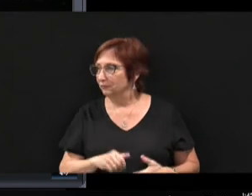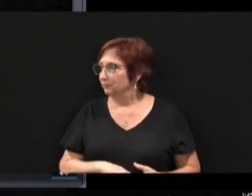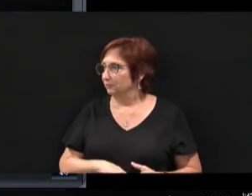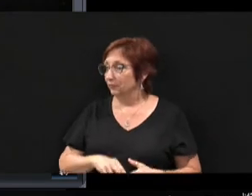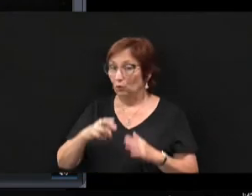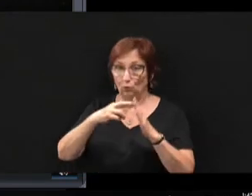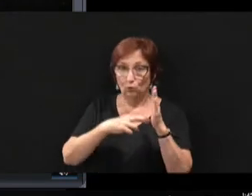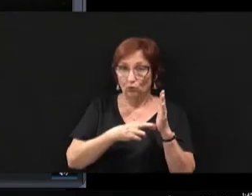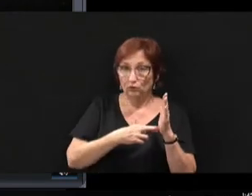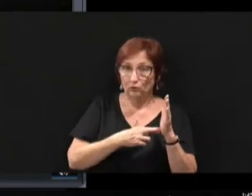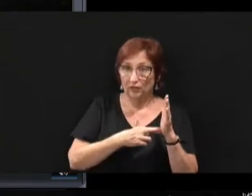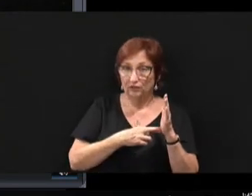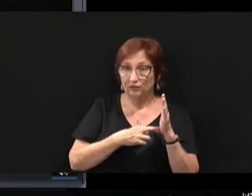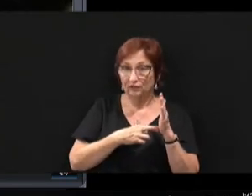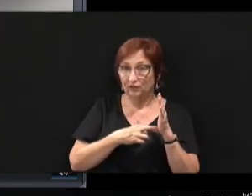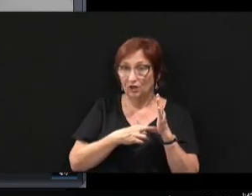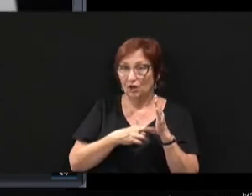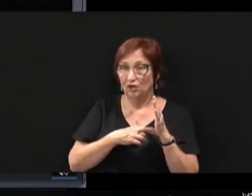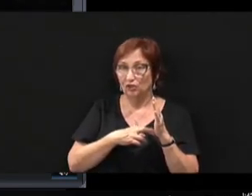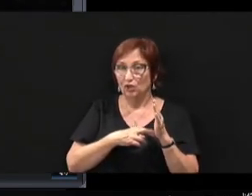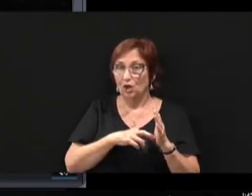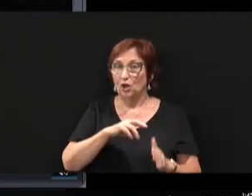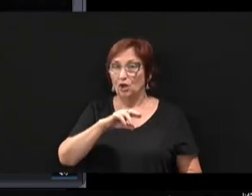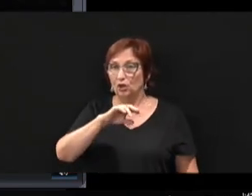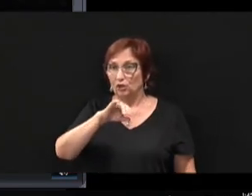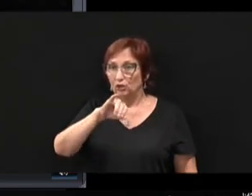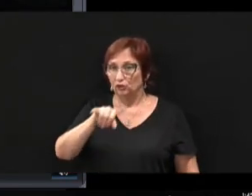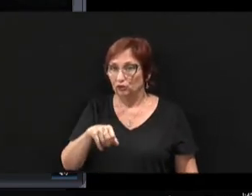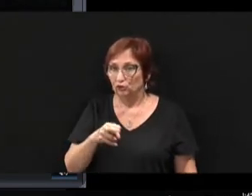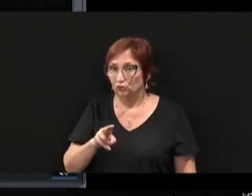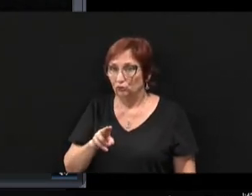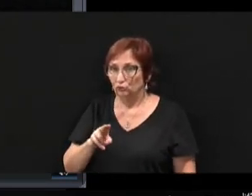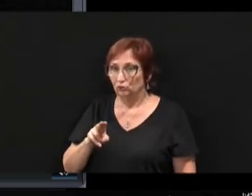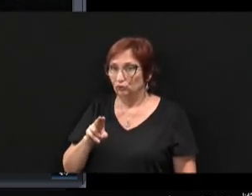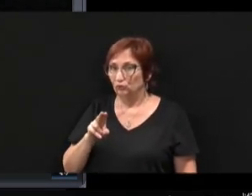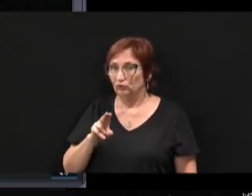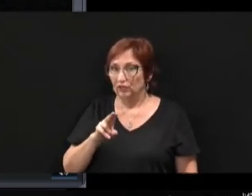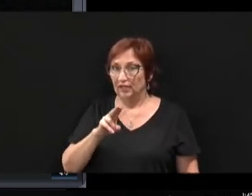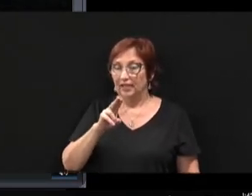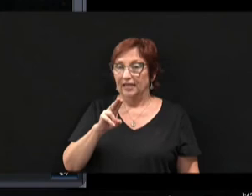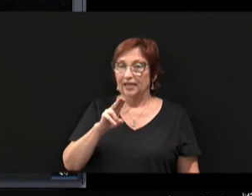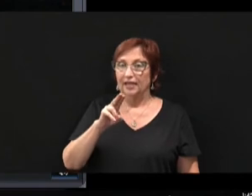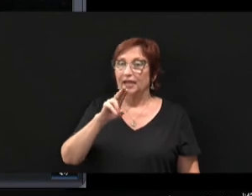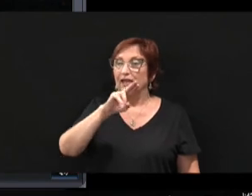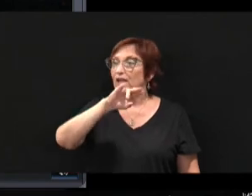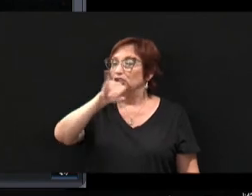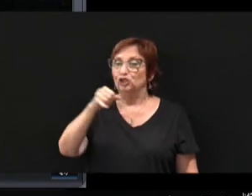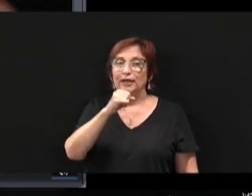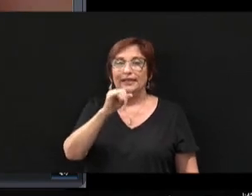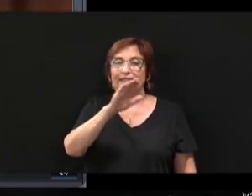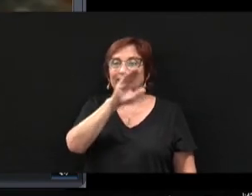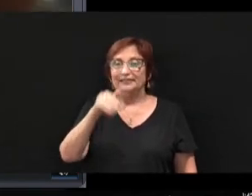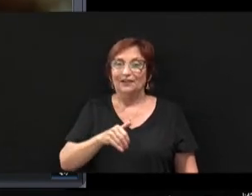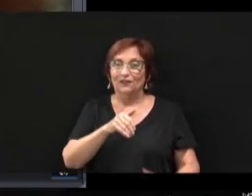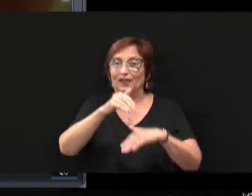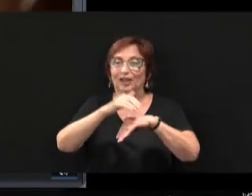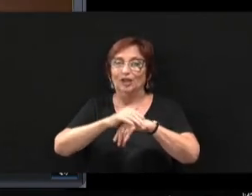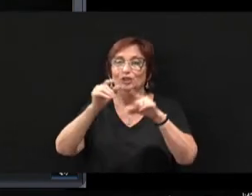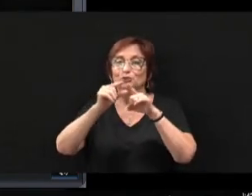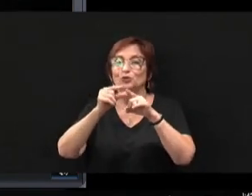Rule? Oh, hang on. Rule? J is never the English word's last